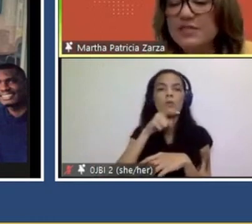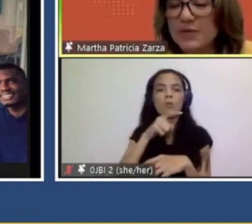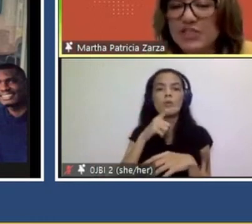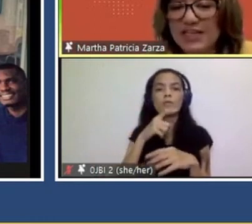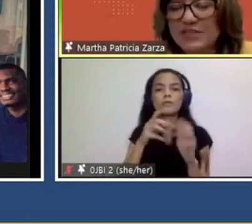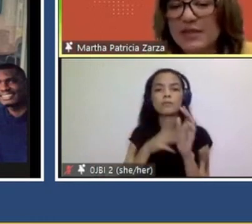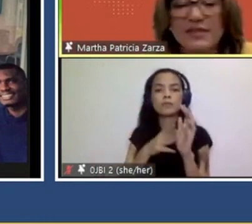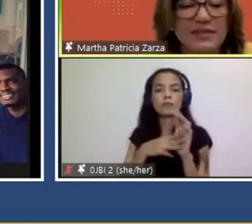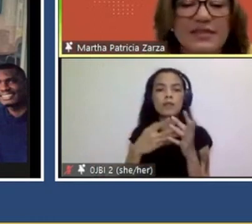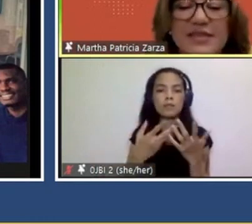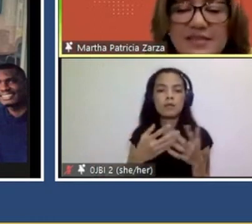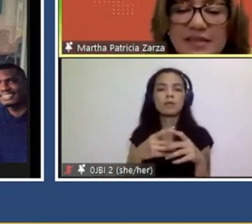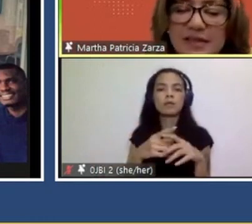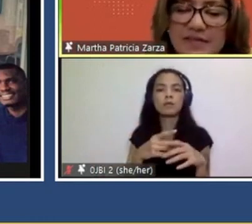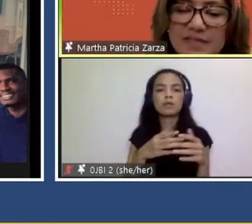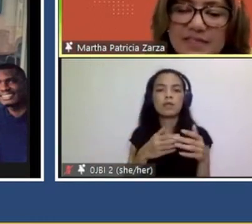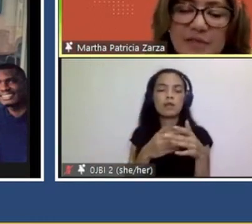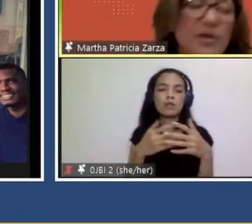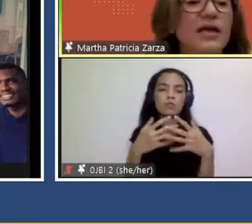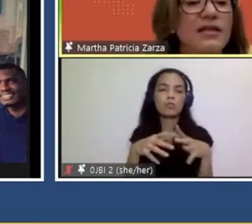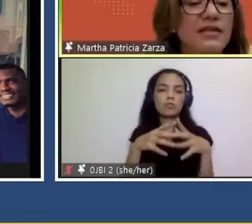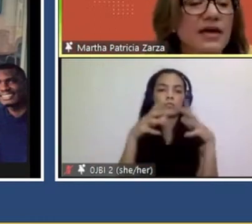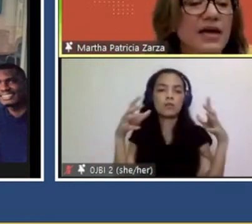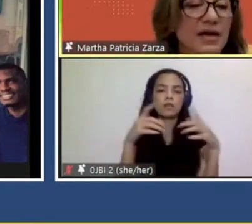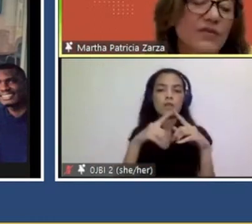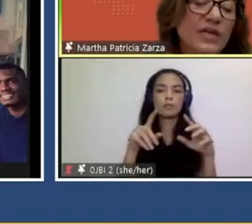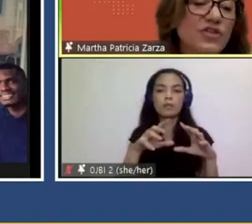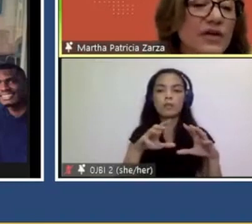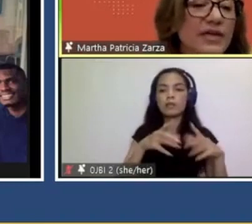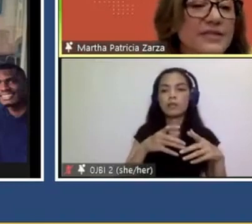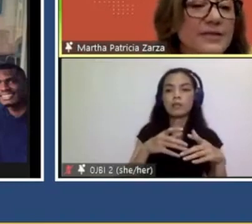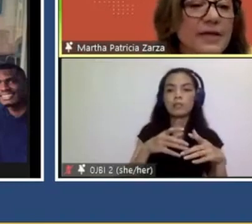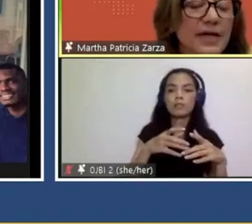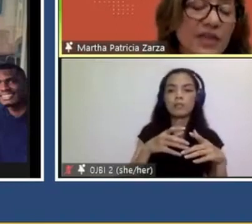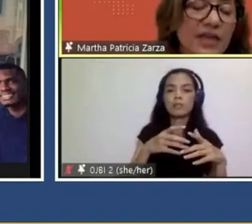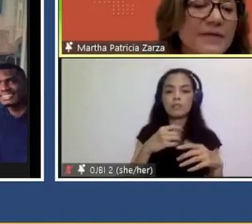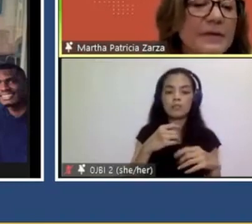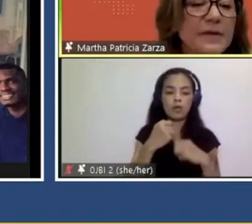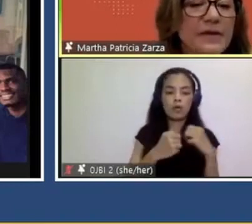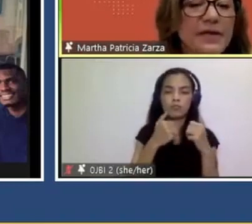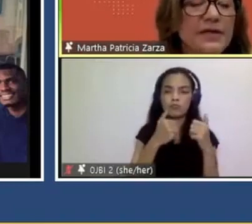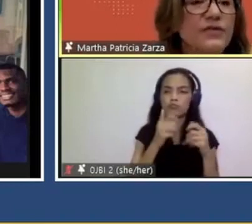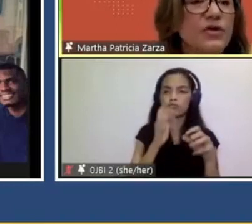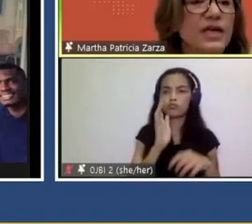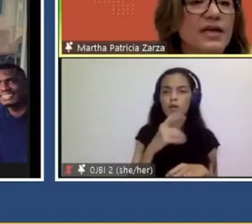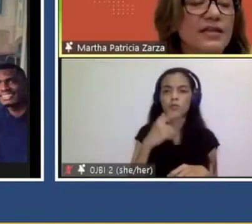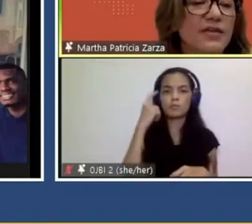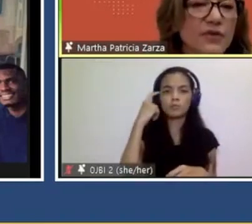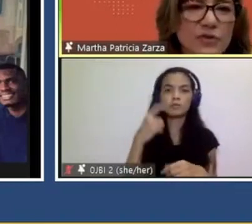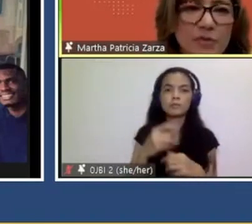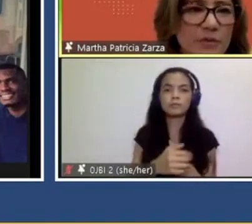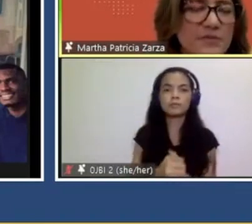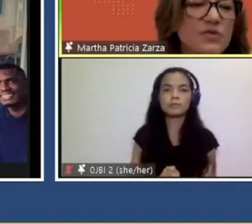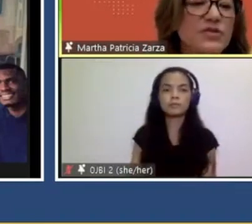before, it was a big challenge. But this team did a great job, I think. So